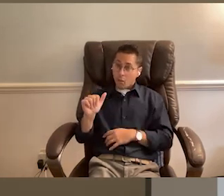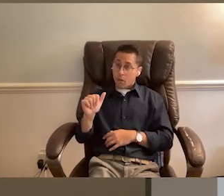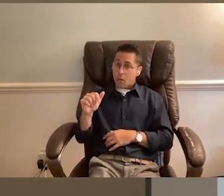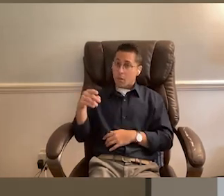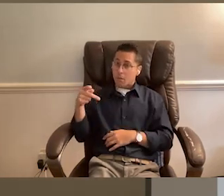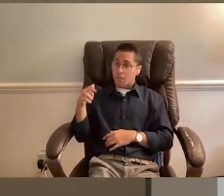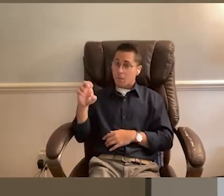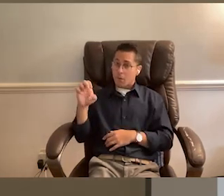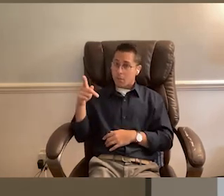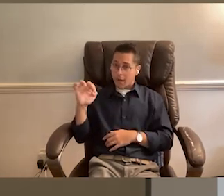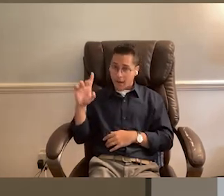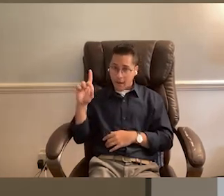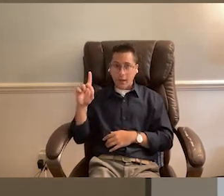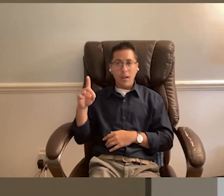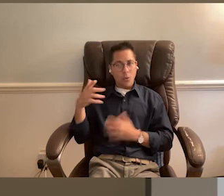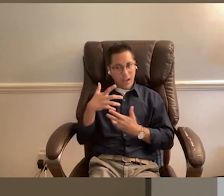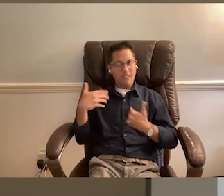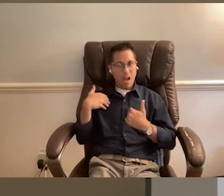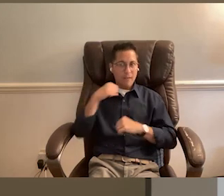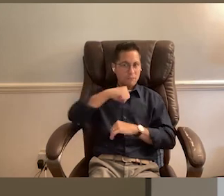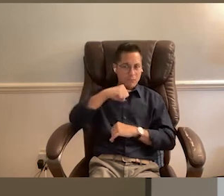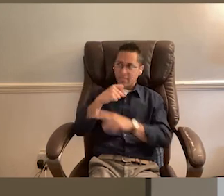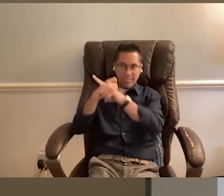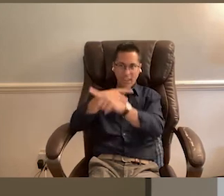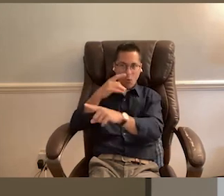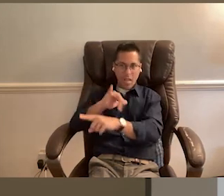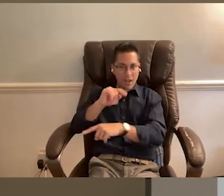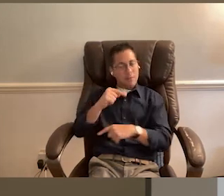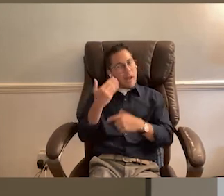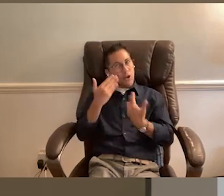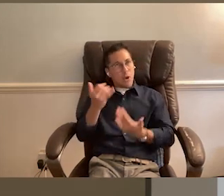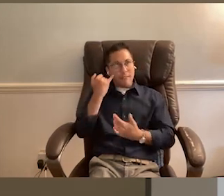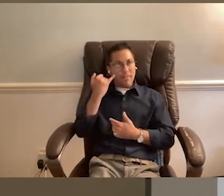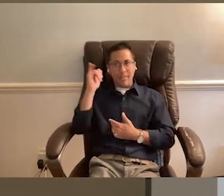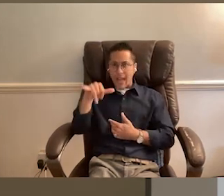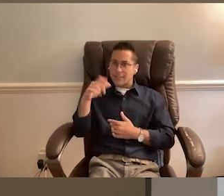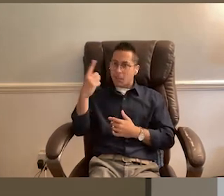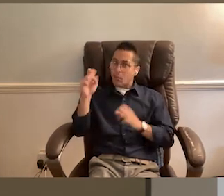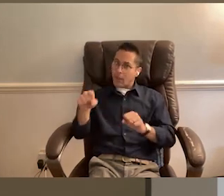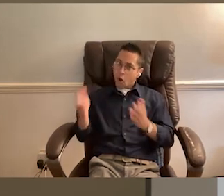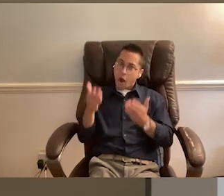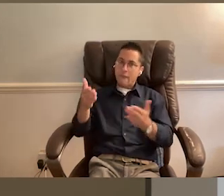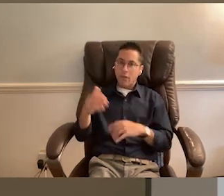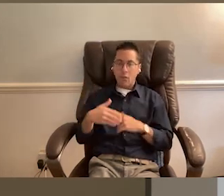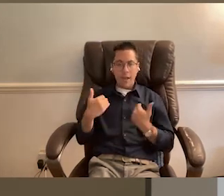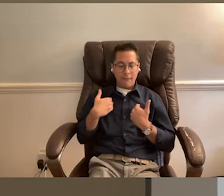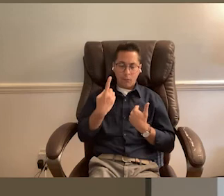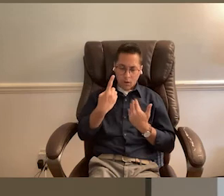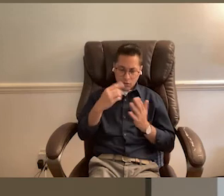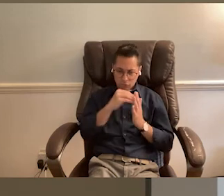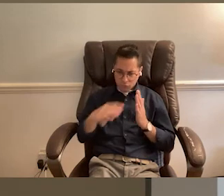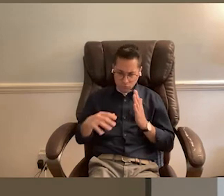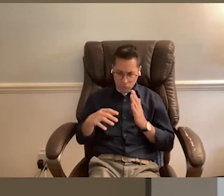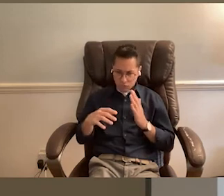most of our students will stop around age 22, or they'll be in like their second or third year at age 22, and during that time,